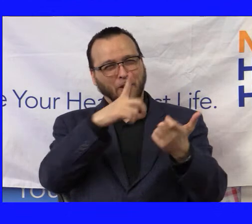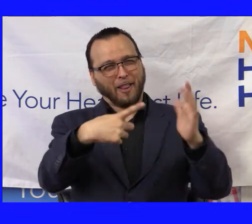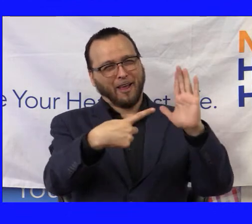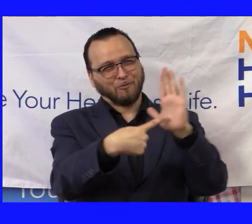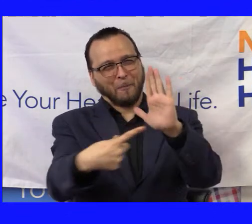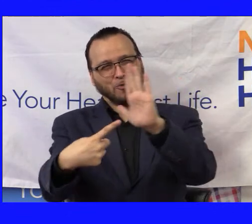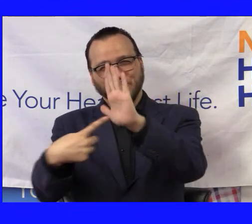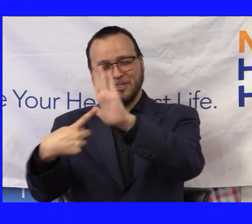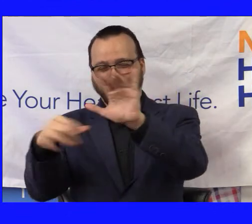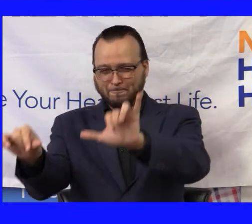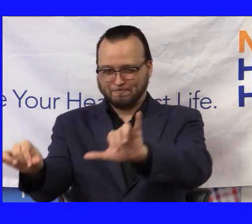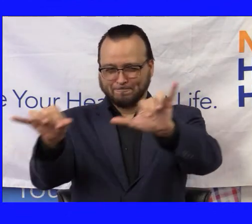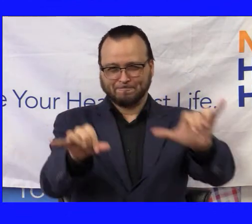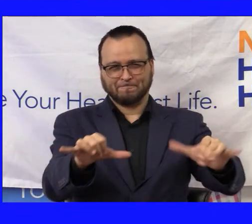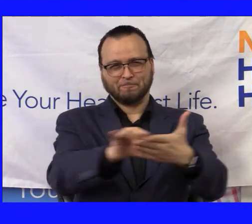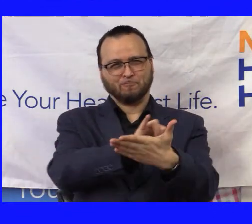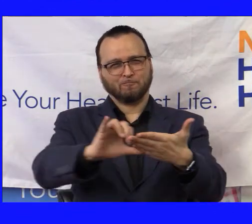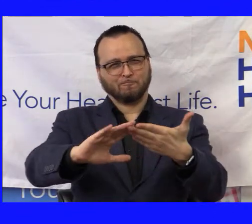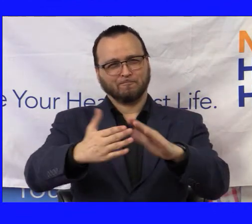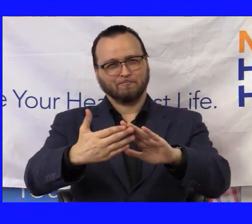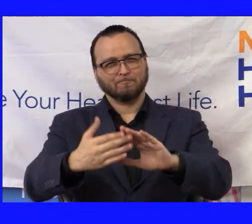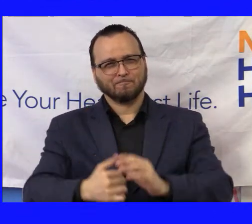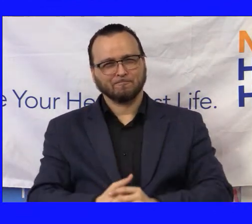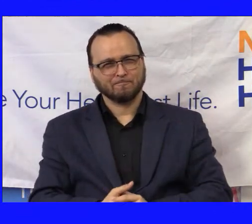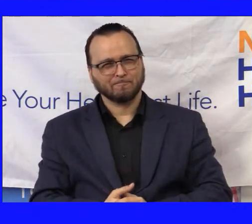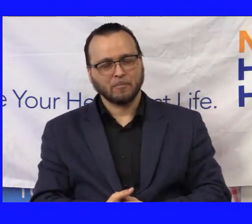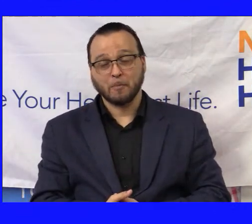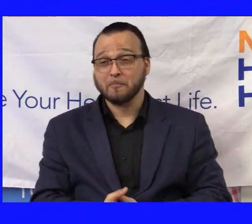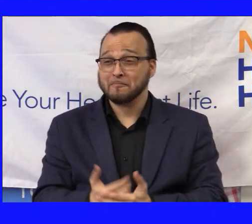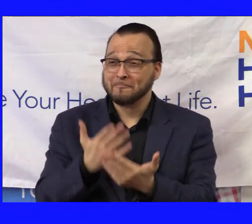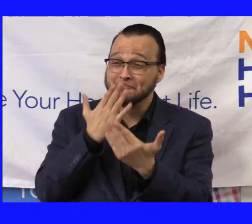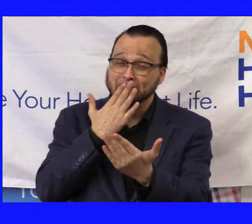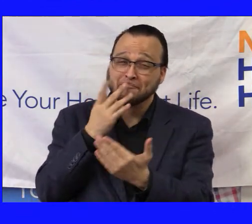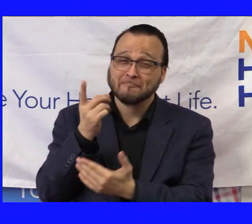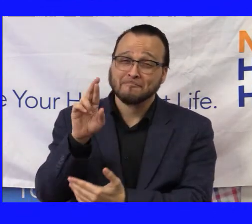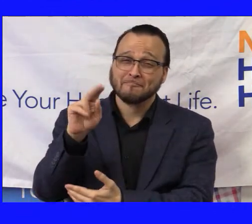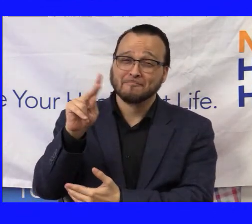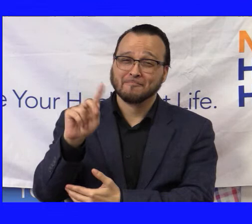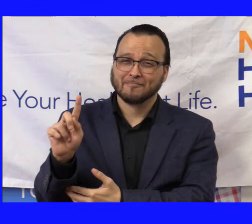representative they are of New York City. Thank you, Dr. Katz.